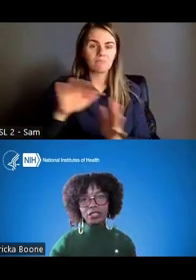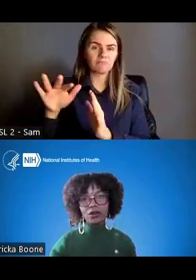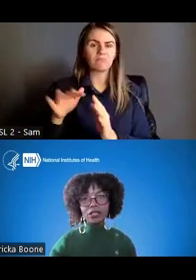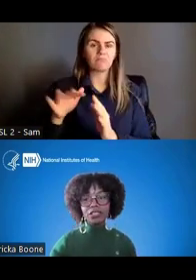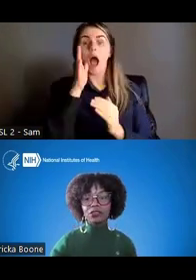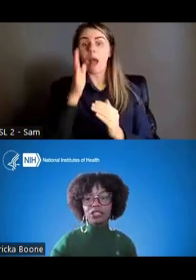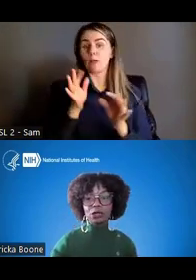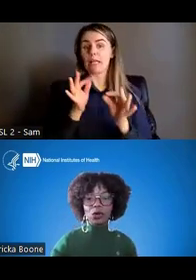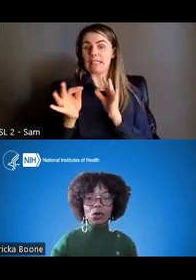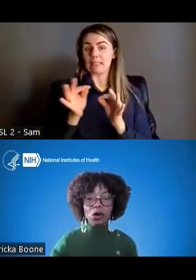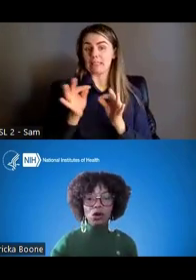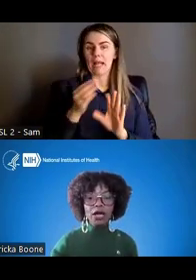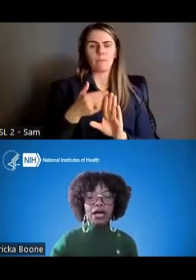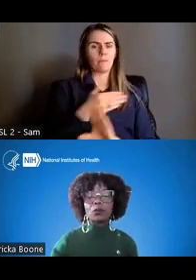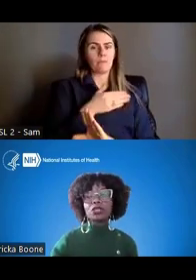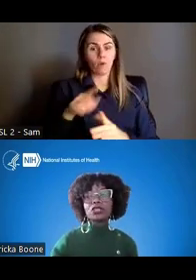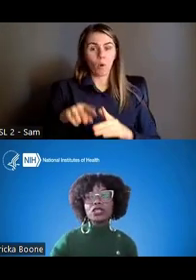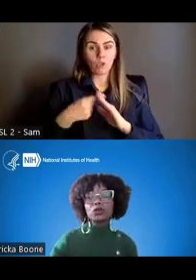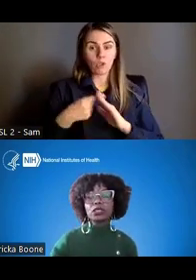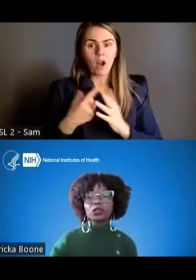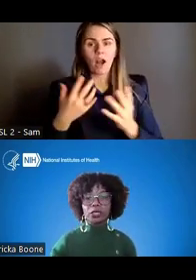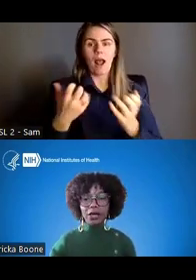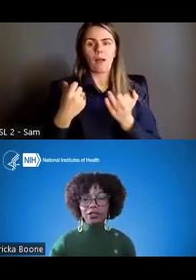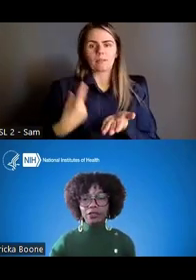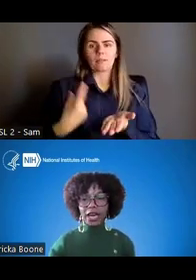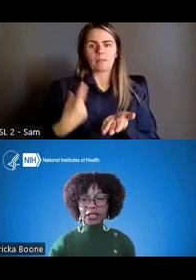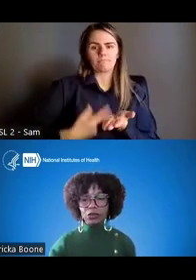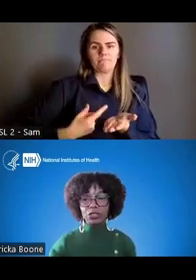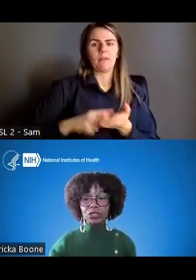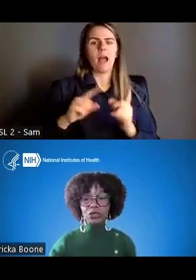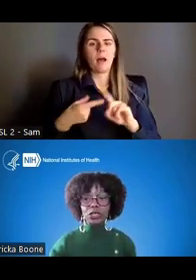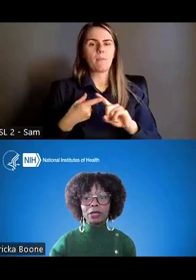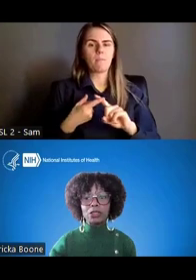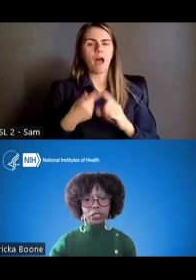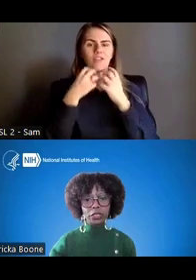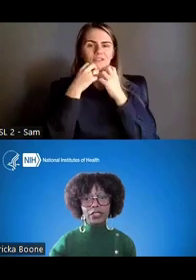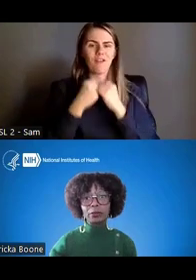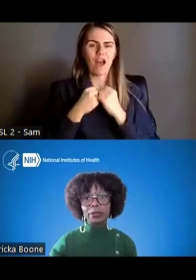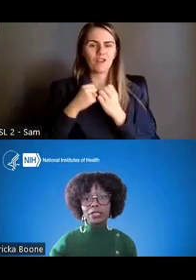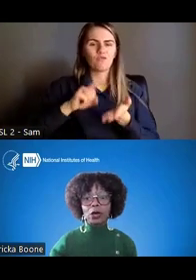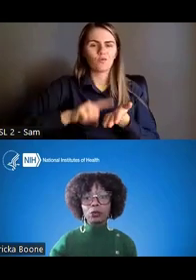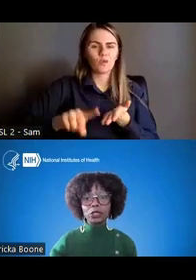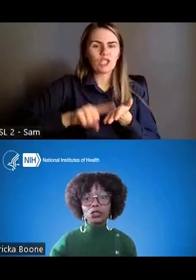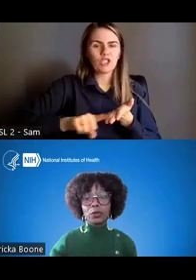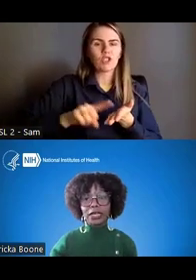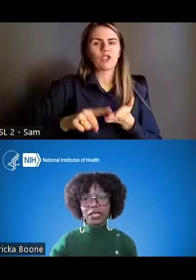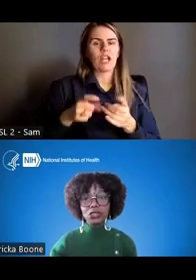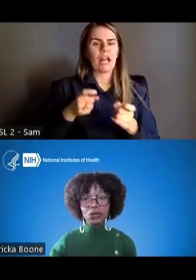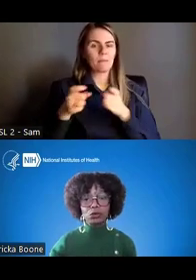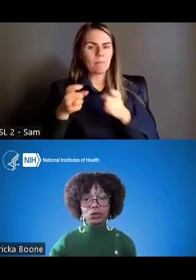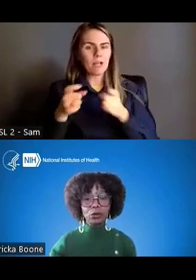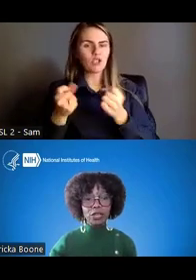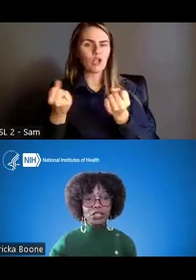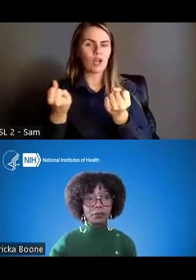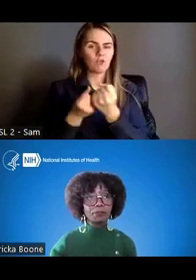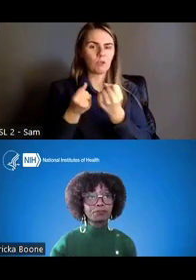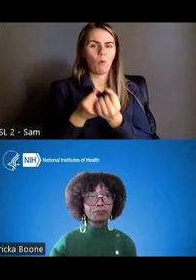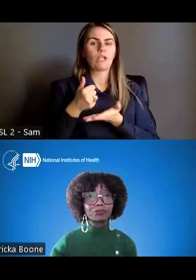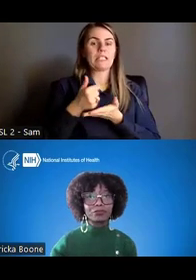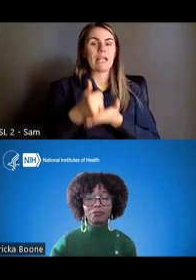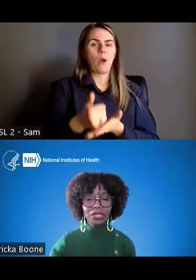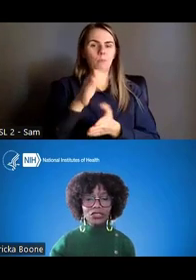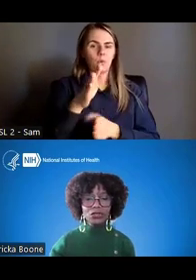get started on this funding roll call, I want to talk to you a little bit about the value of research and administrative supplements to help you to enhance your career